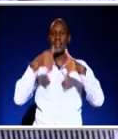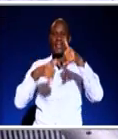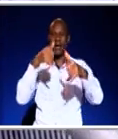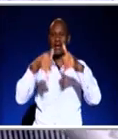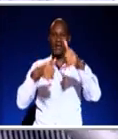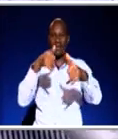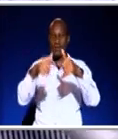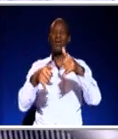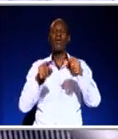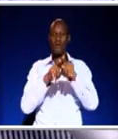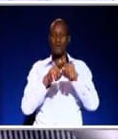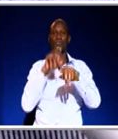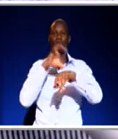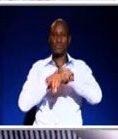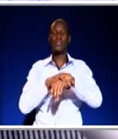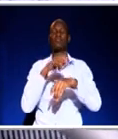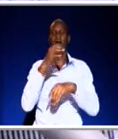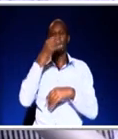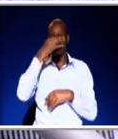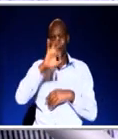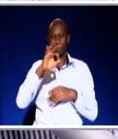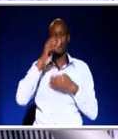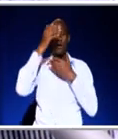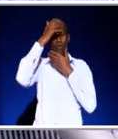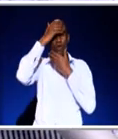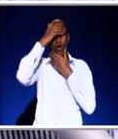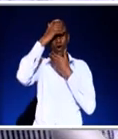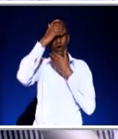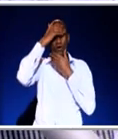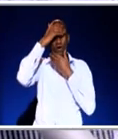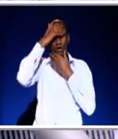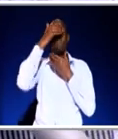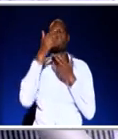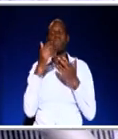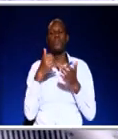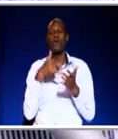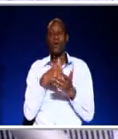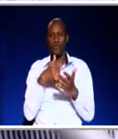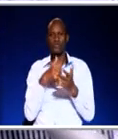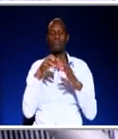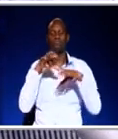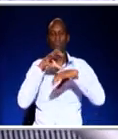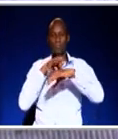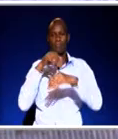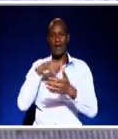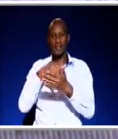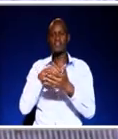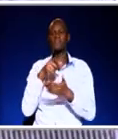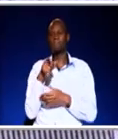acquired by France. Morocco, Beit of Morocco, was also part of the